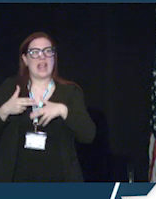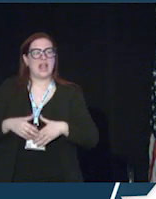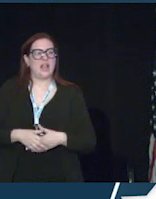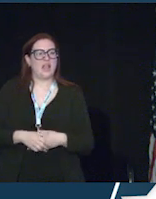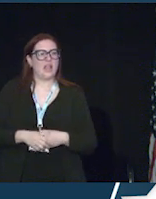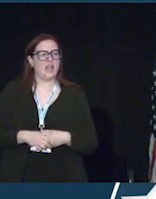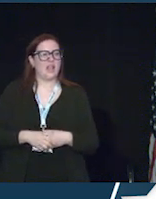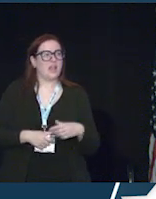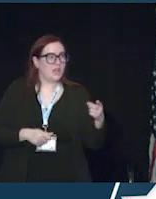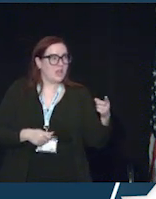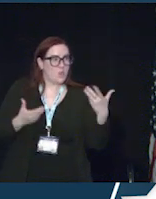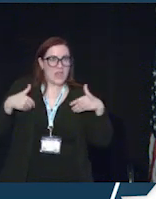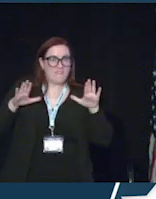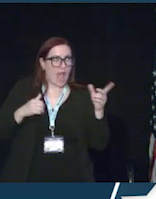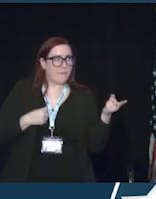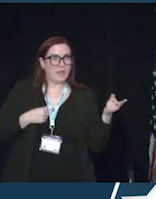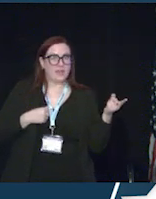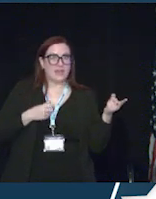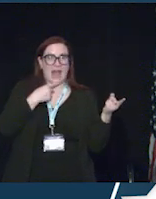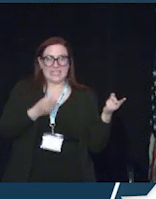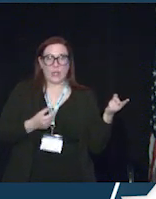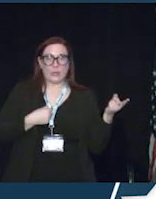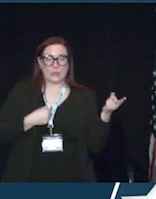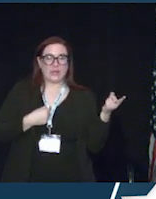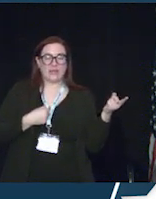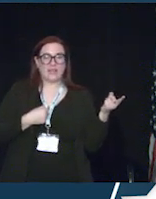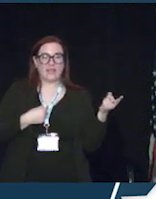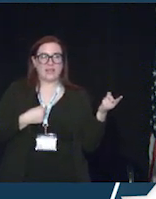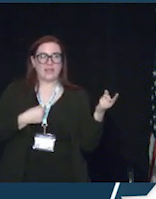Do you guys give up?